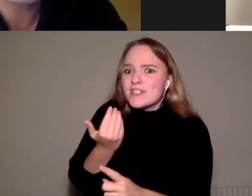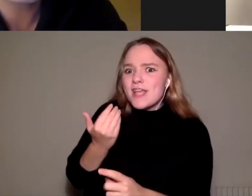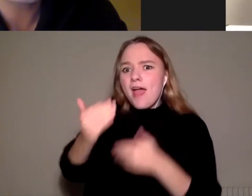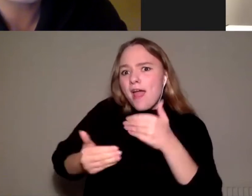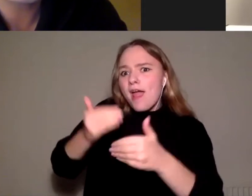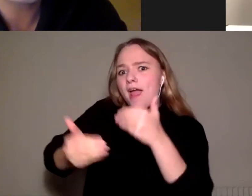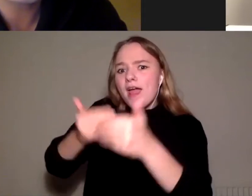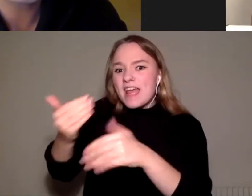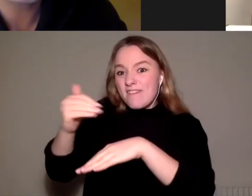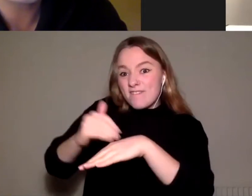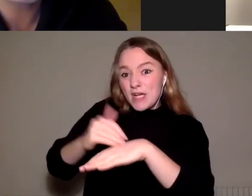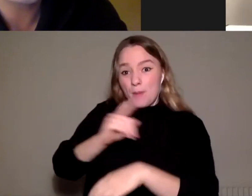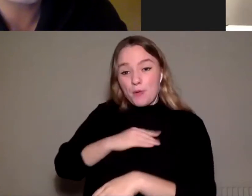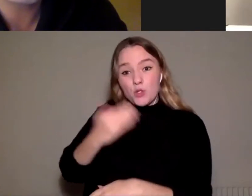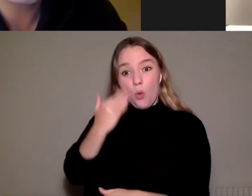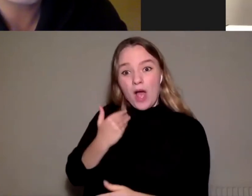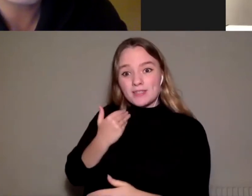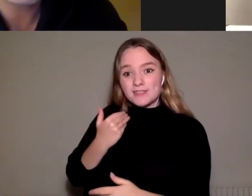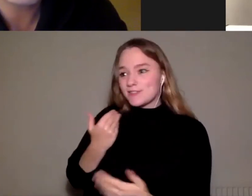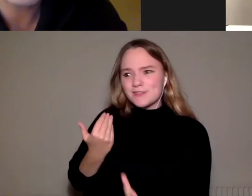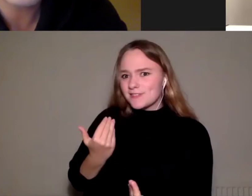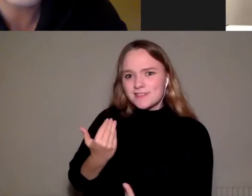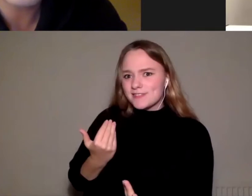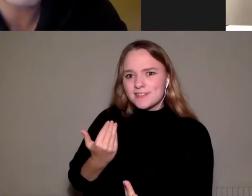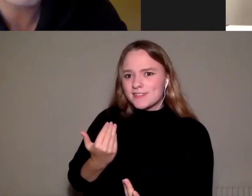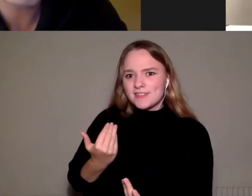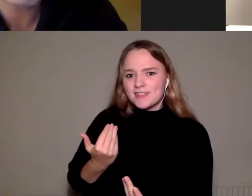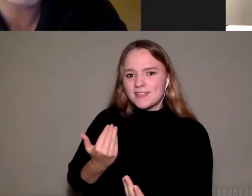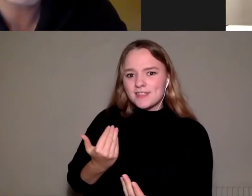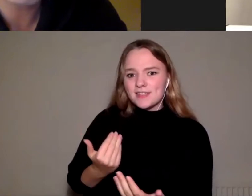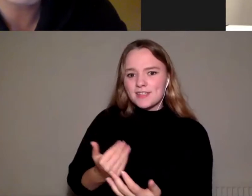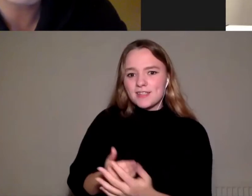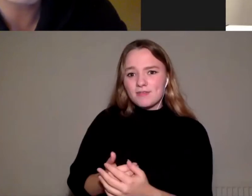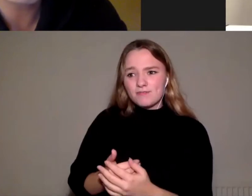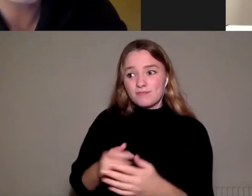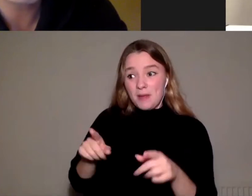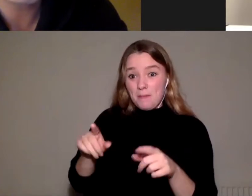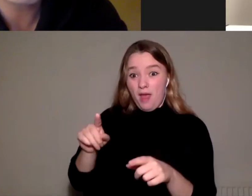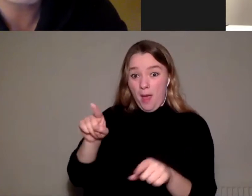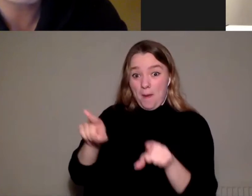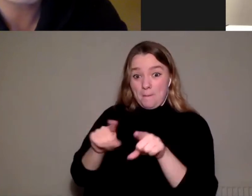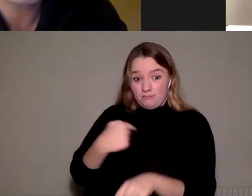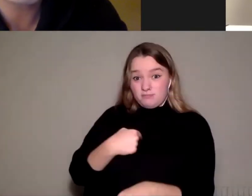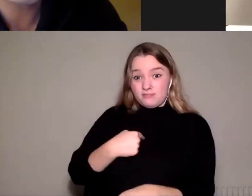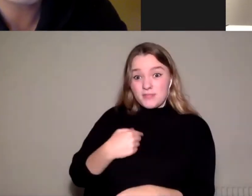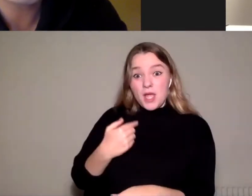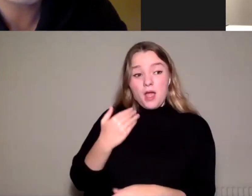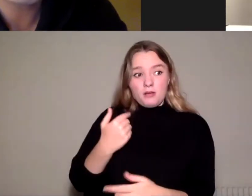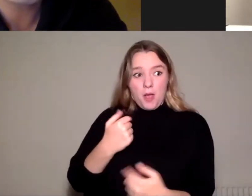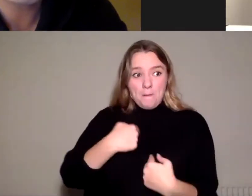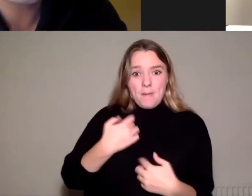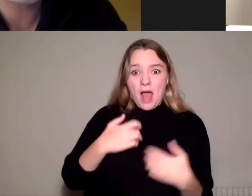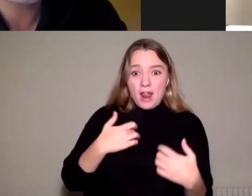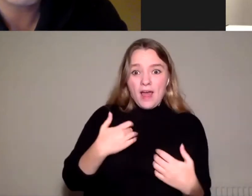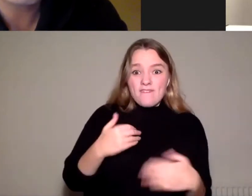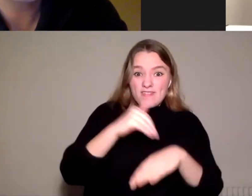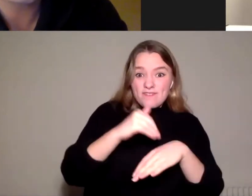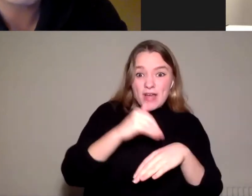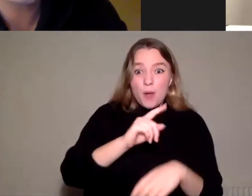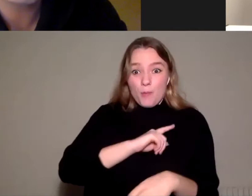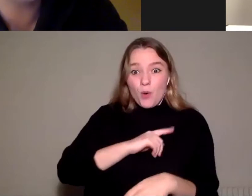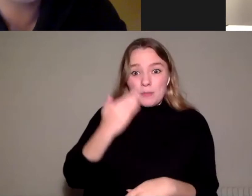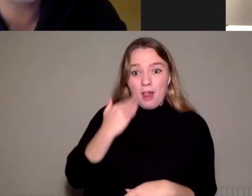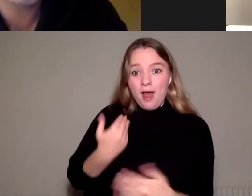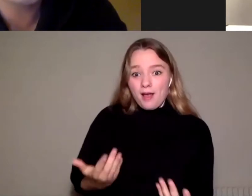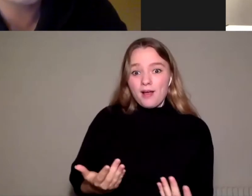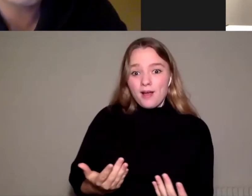isn't affected and disadvantaged because of your skin color like mine. I don't need to prove that to you.